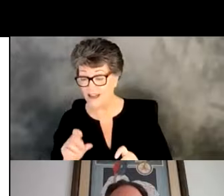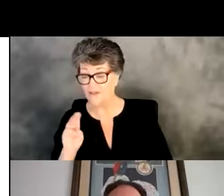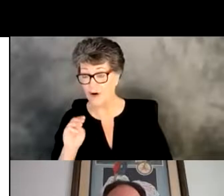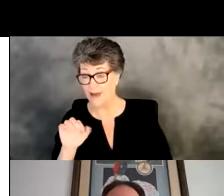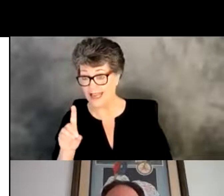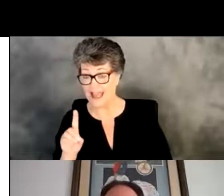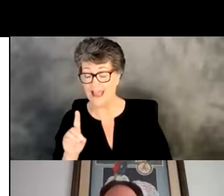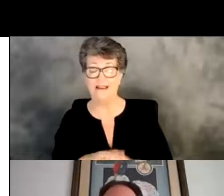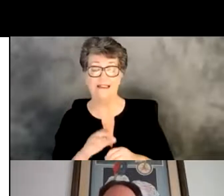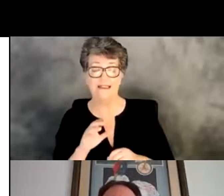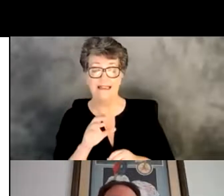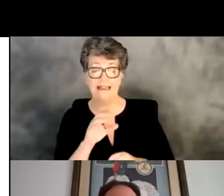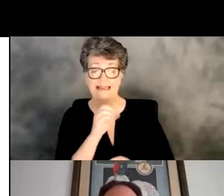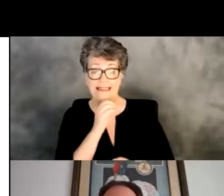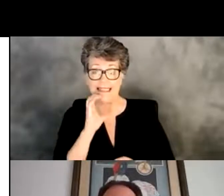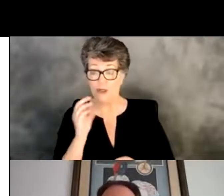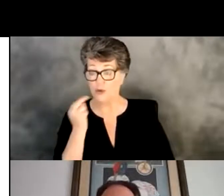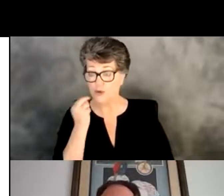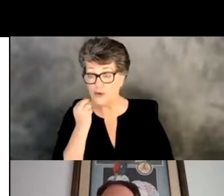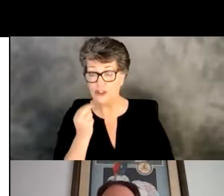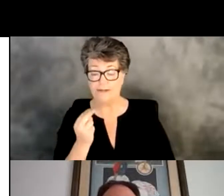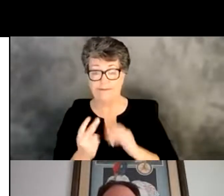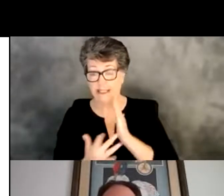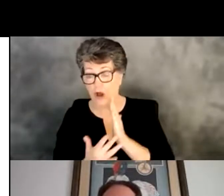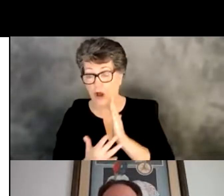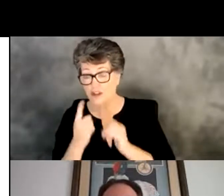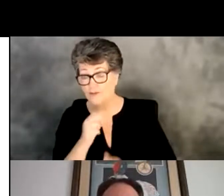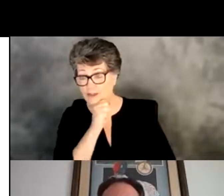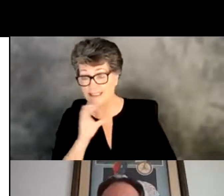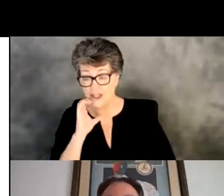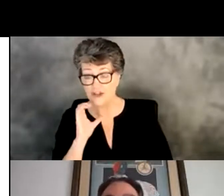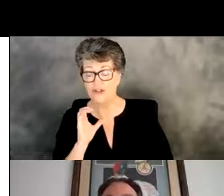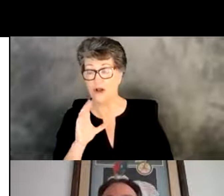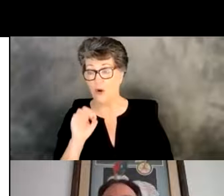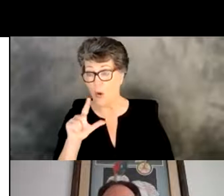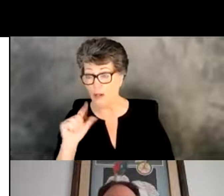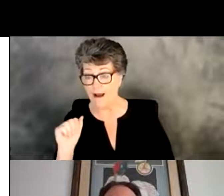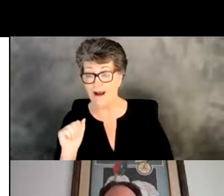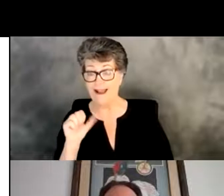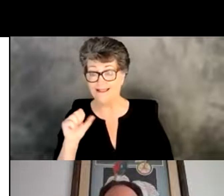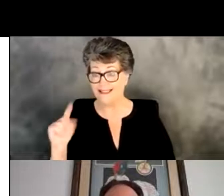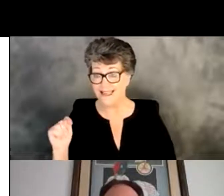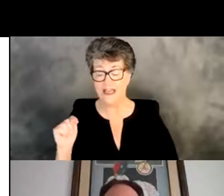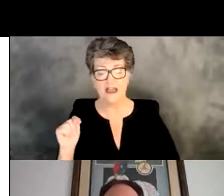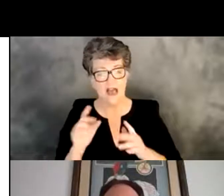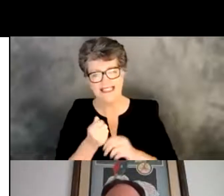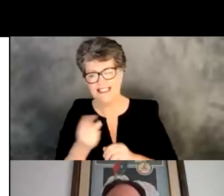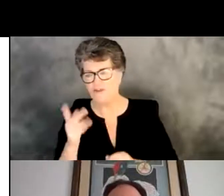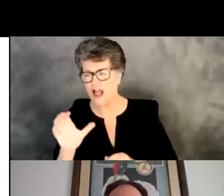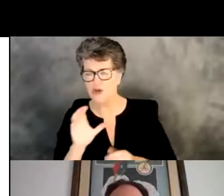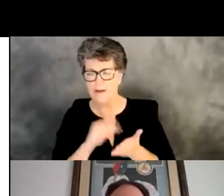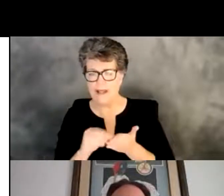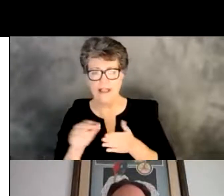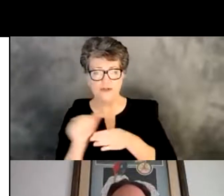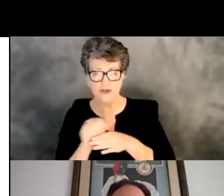nutrition, senior technology, an SSP, COLA, hundreds of millions in training